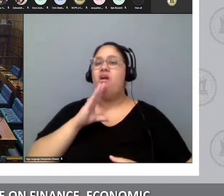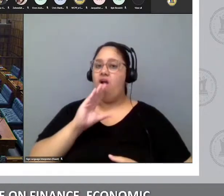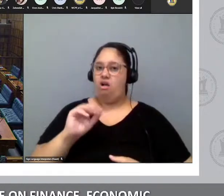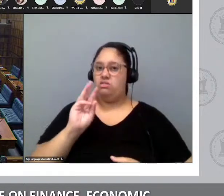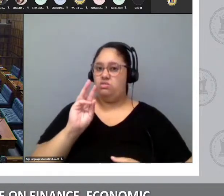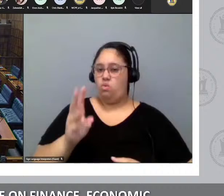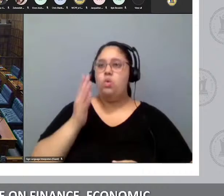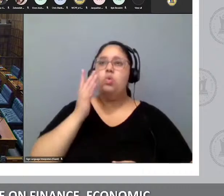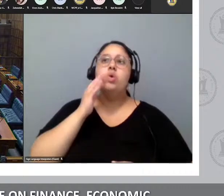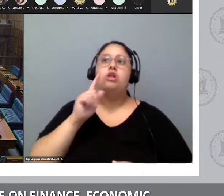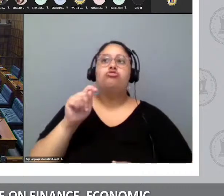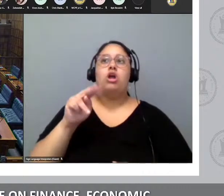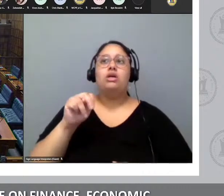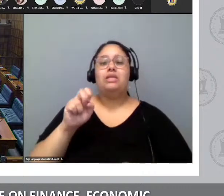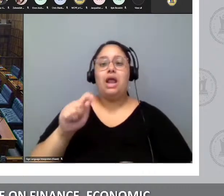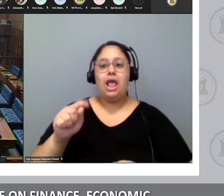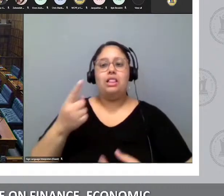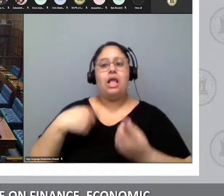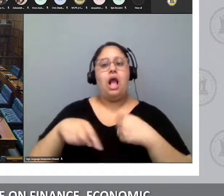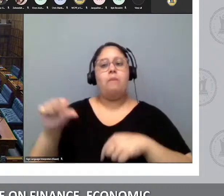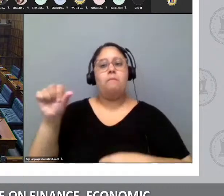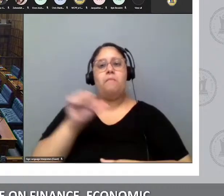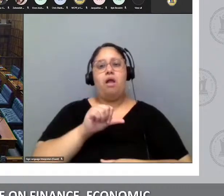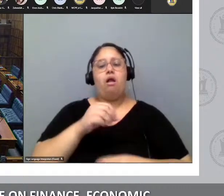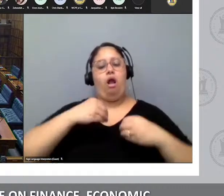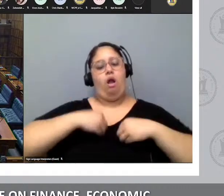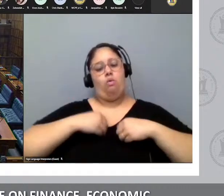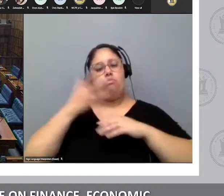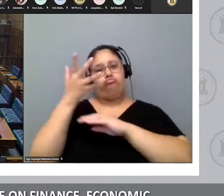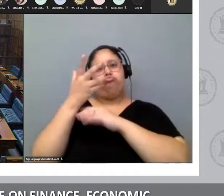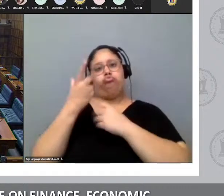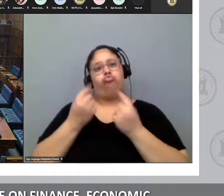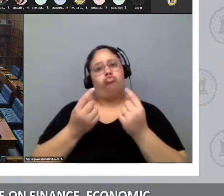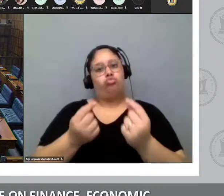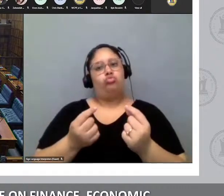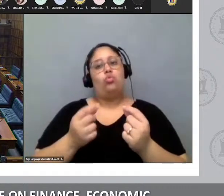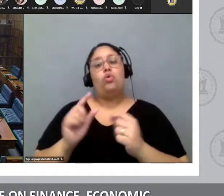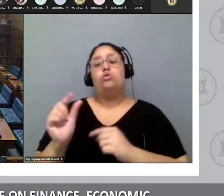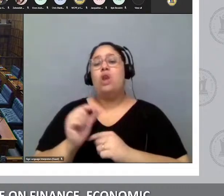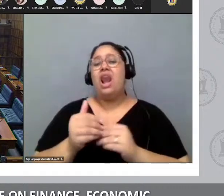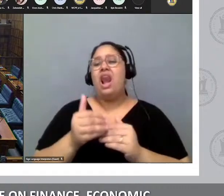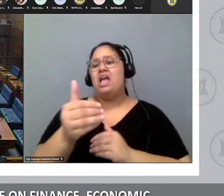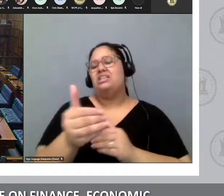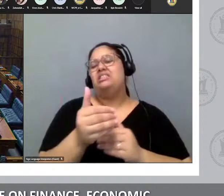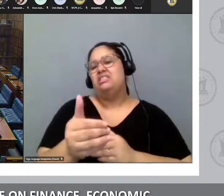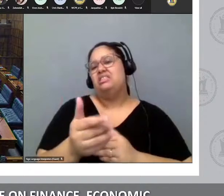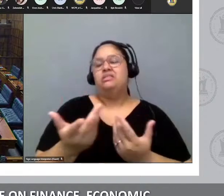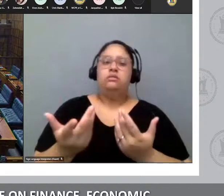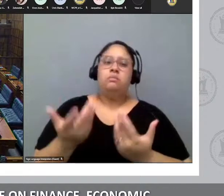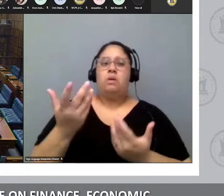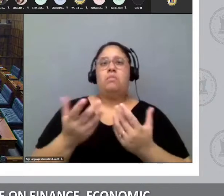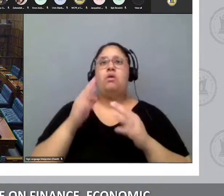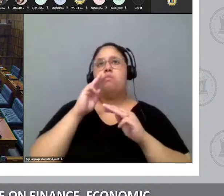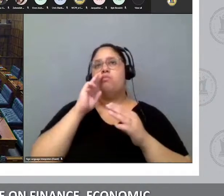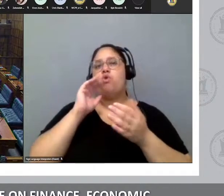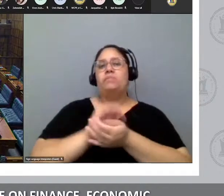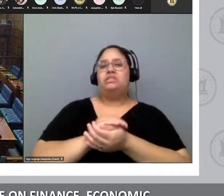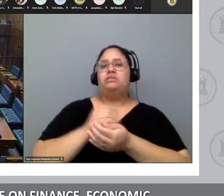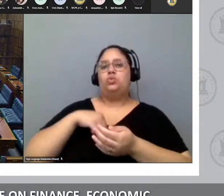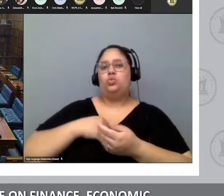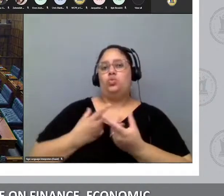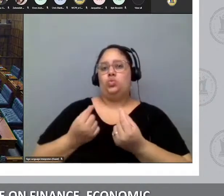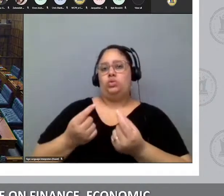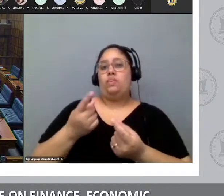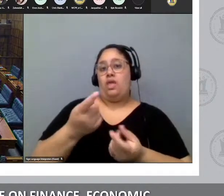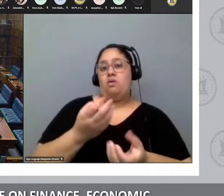transnet has has come back and made their own presentation on the latest um promises that we made